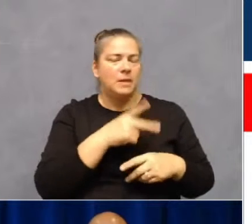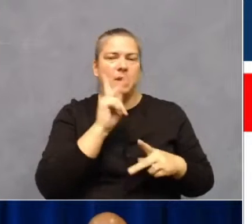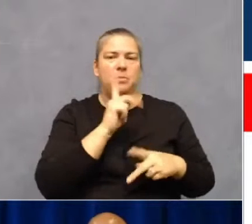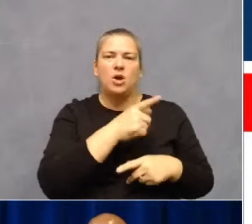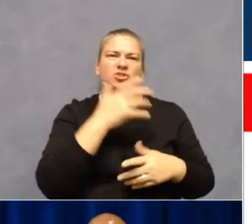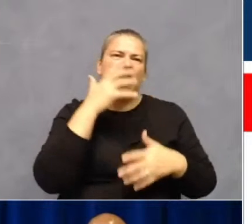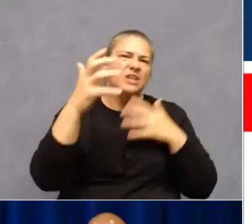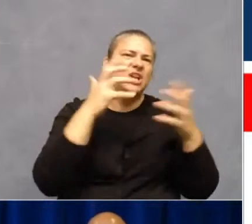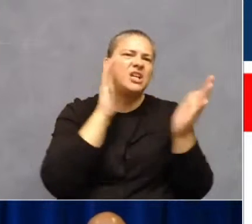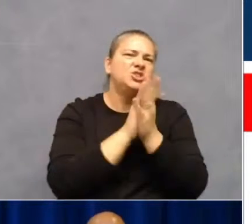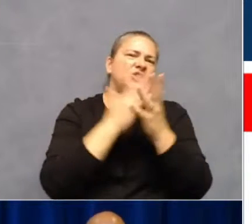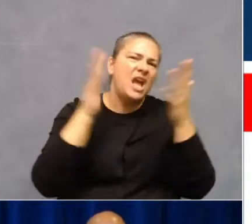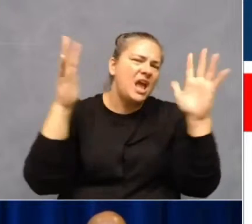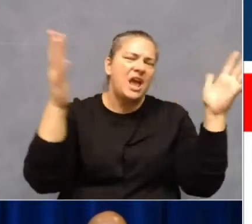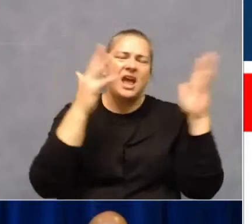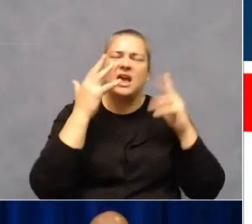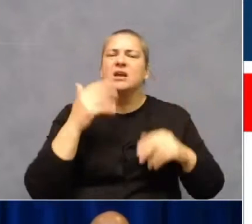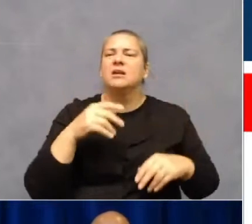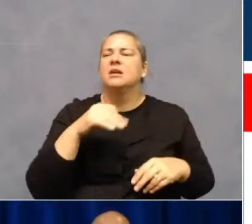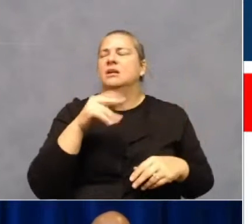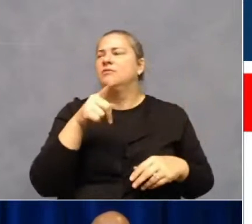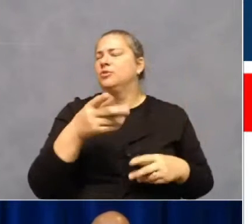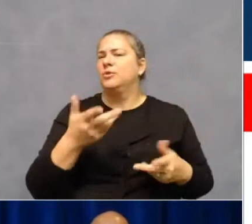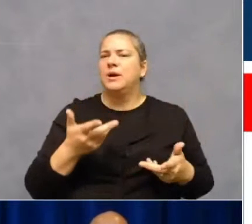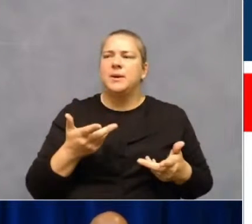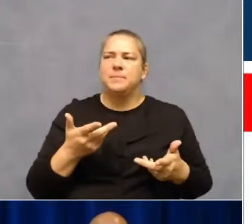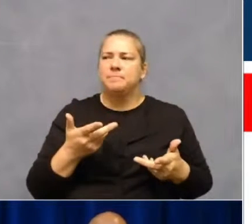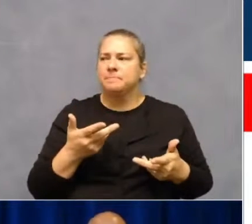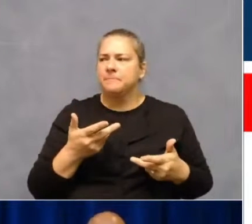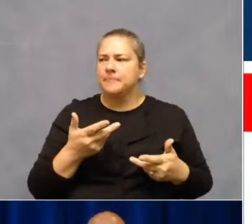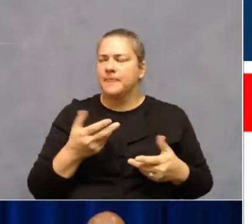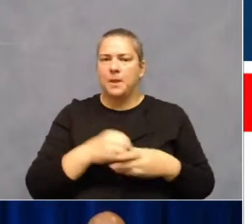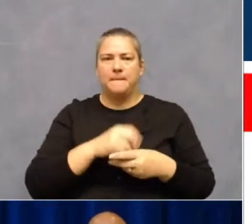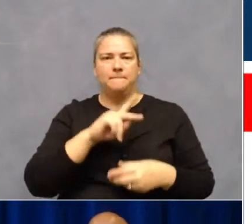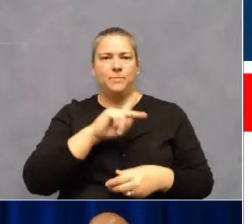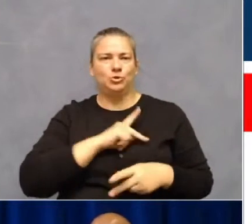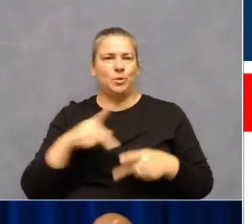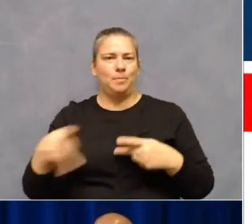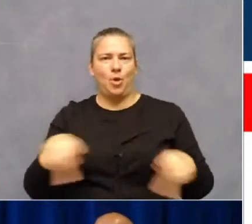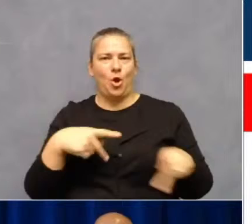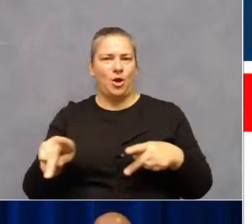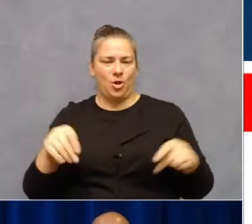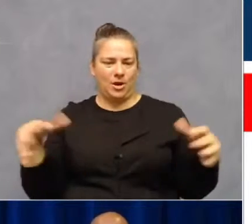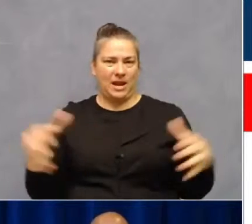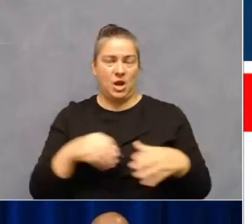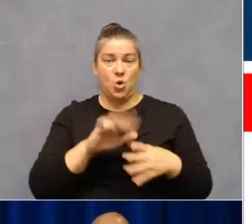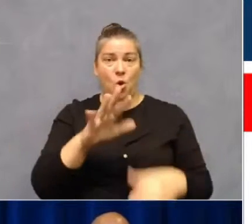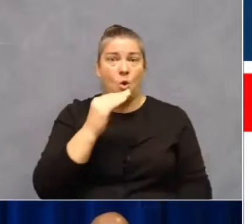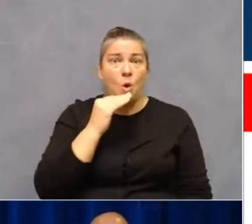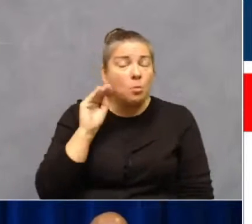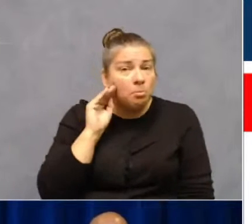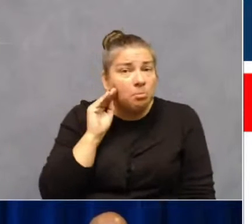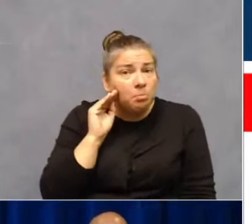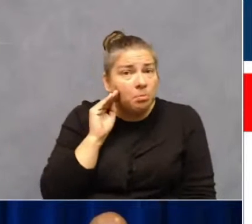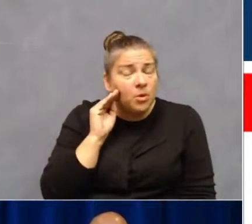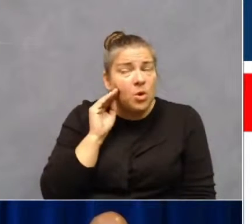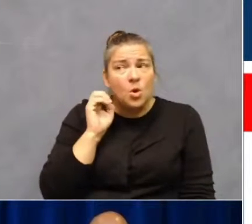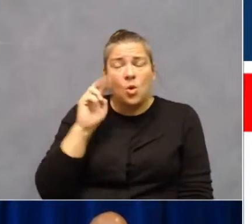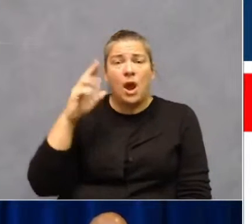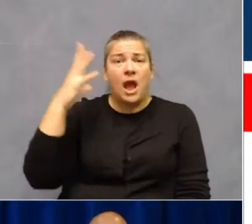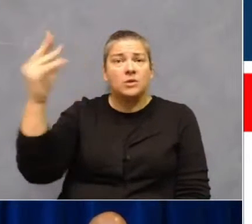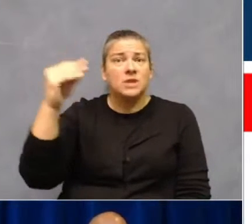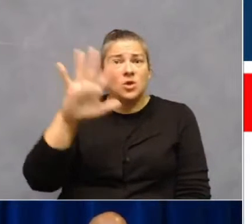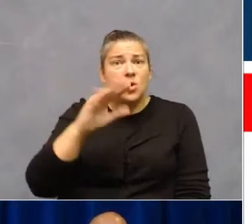cheering, if you're engaged in personal parties or gatherings in your own home where you're mixing people from outside of your house,